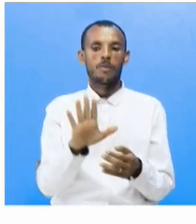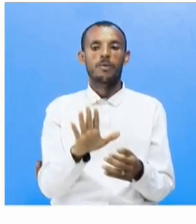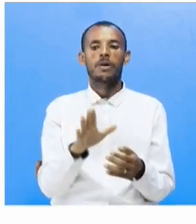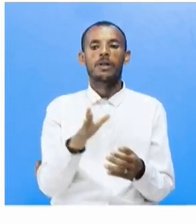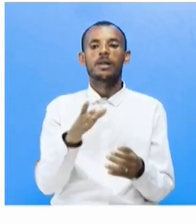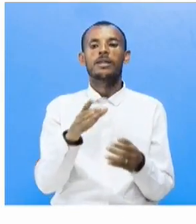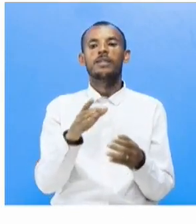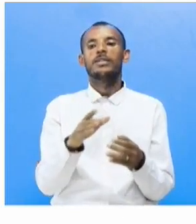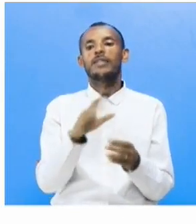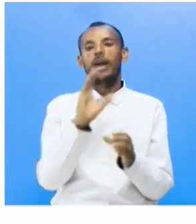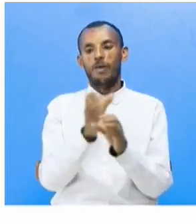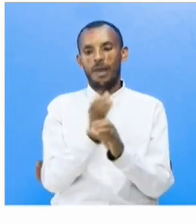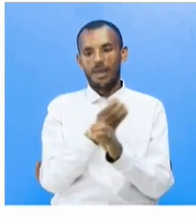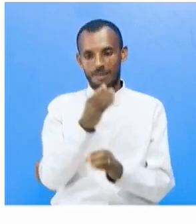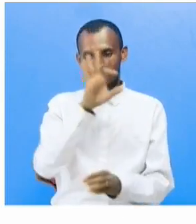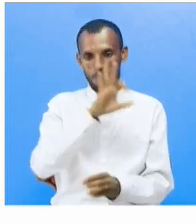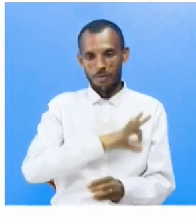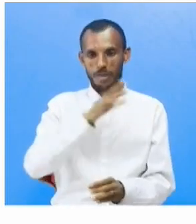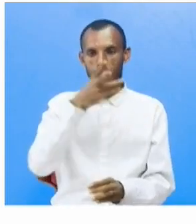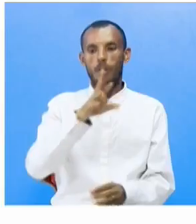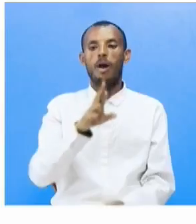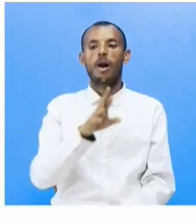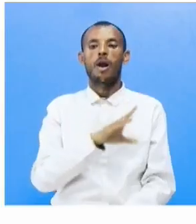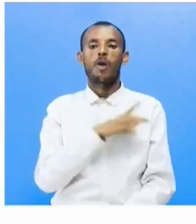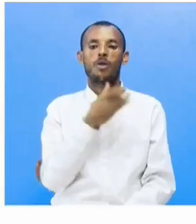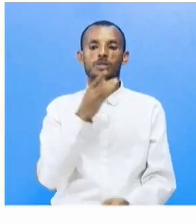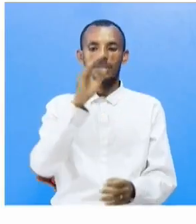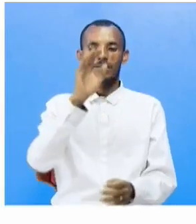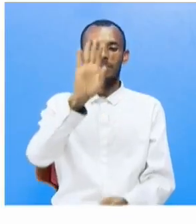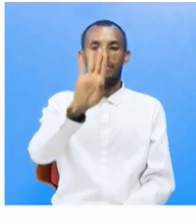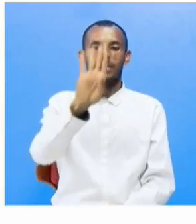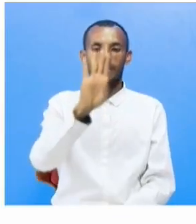maybe loss. And B,